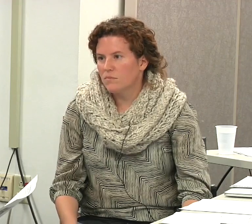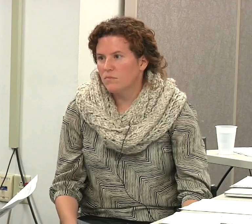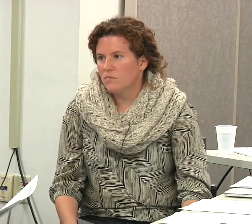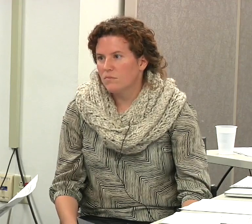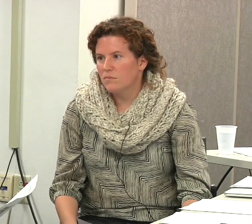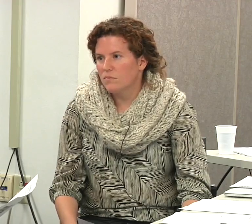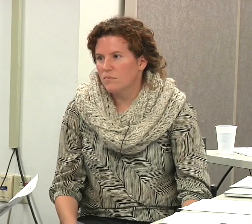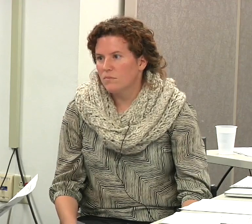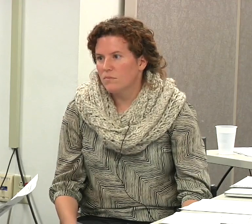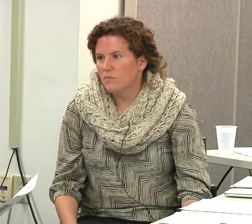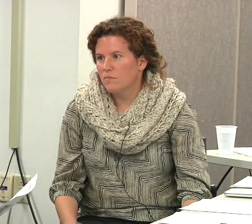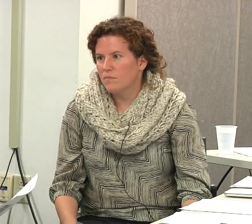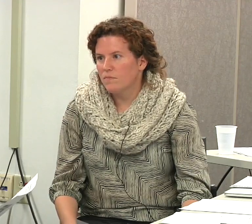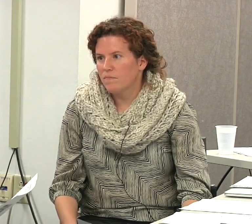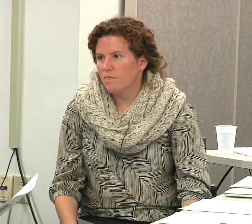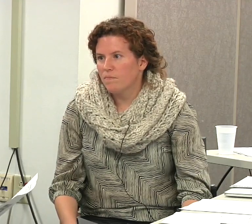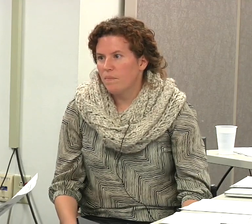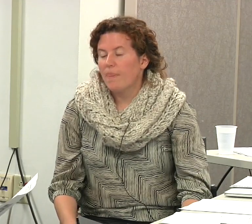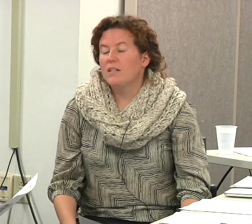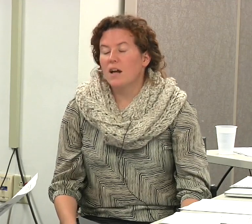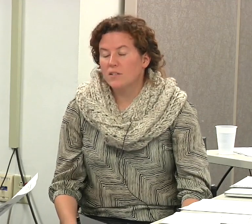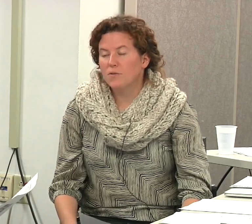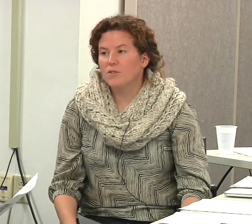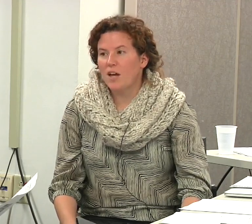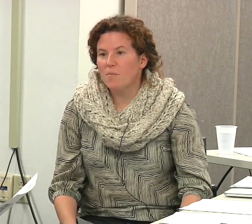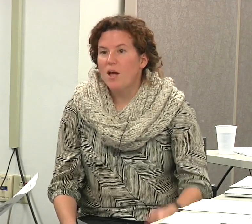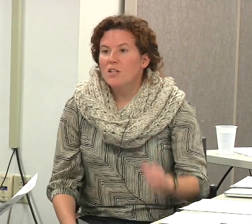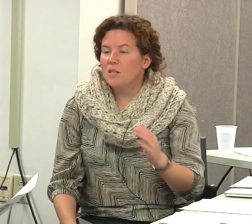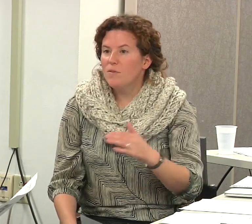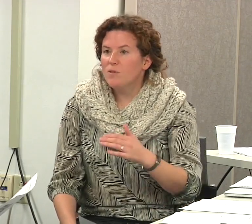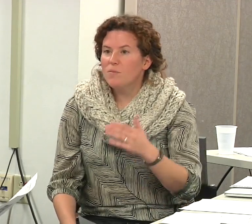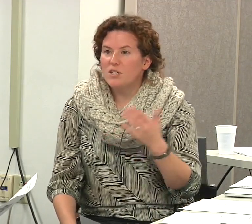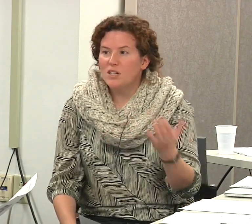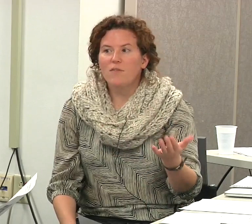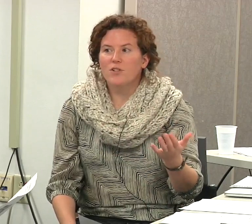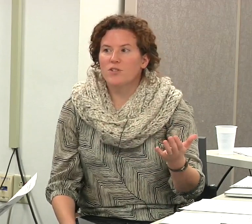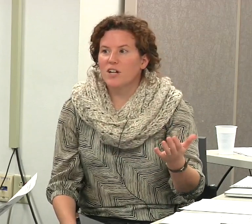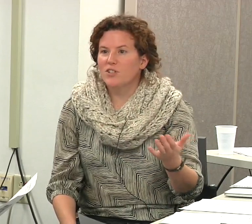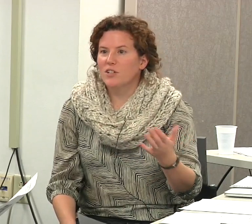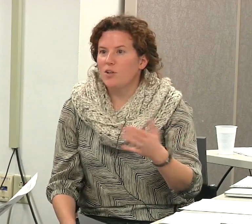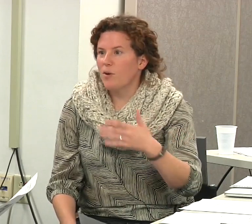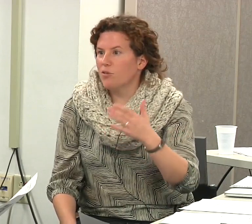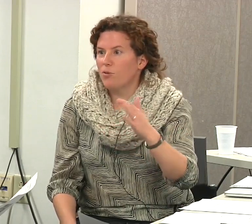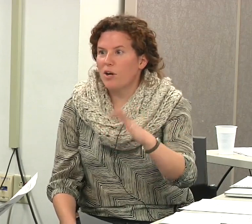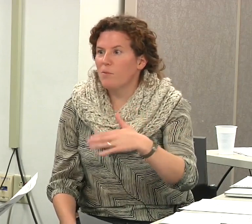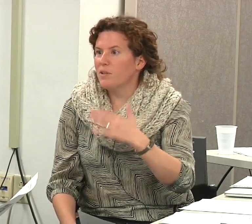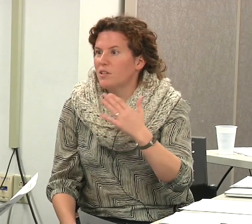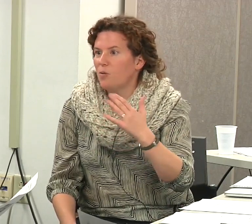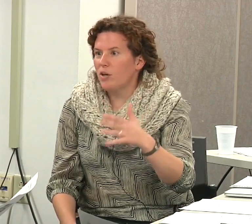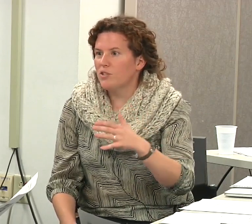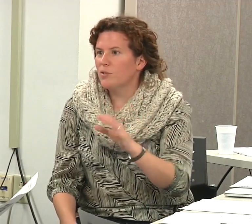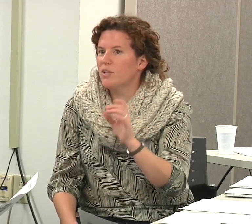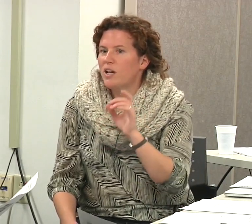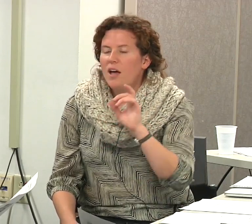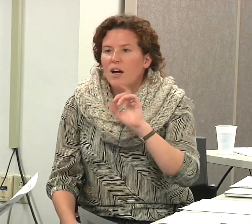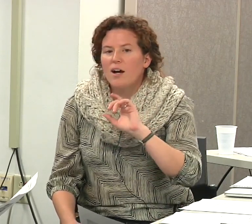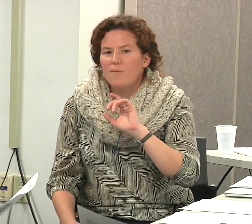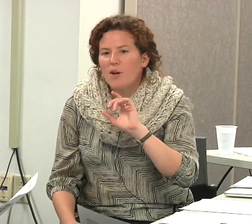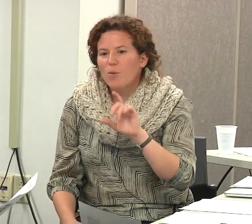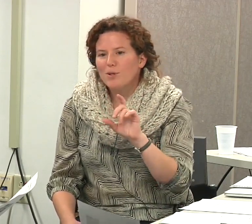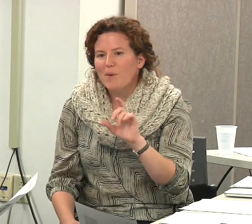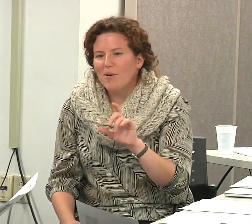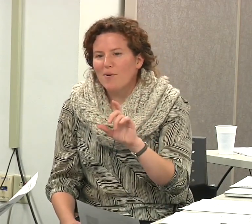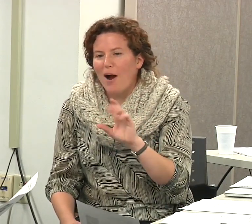are they primarily collecting secondary data to build? Yes, for them. Some of them did have interest actually in going through IRB and wanting to do